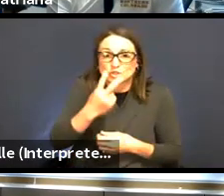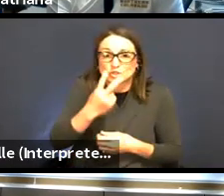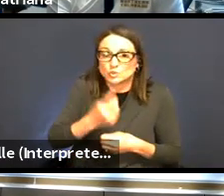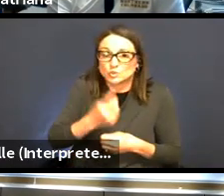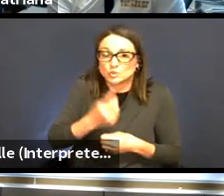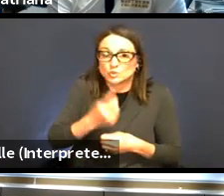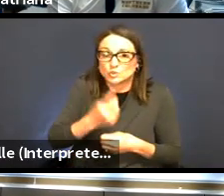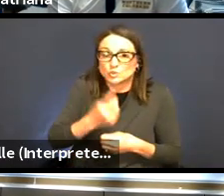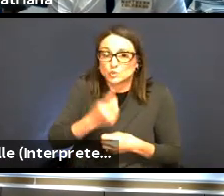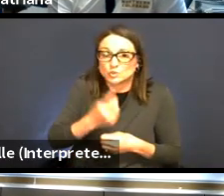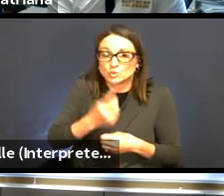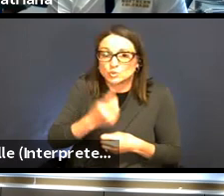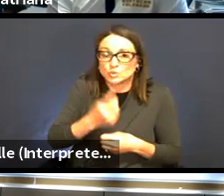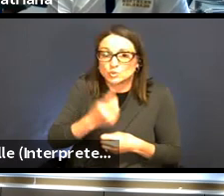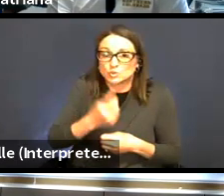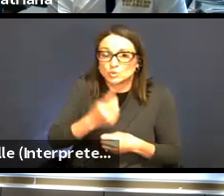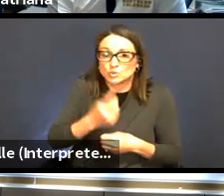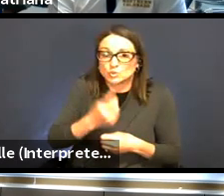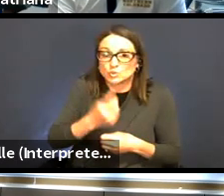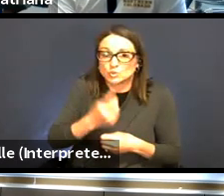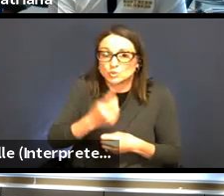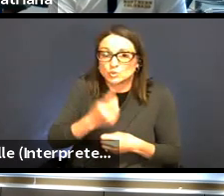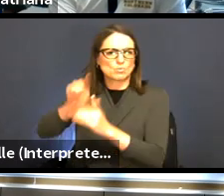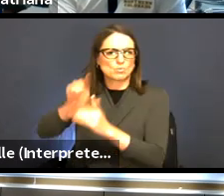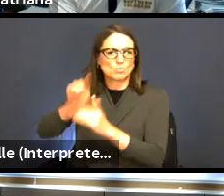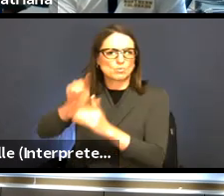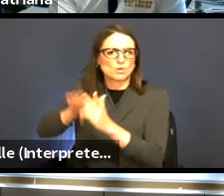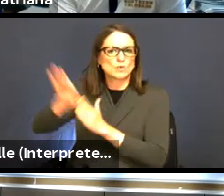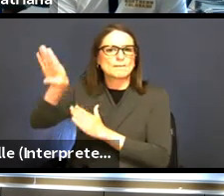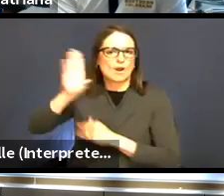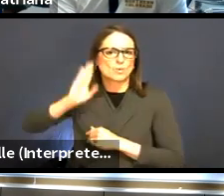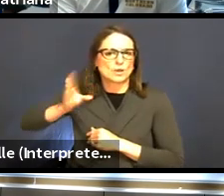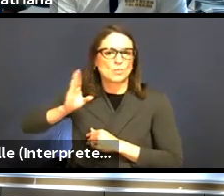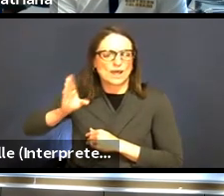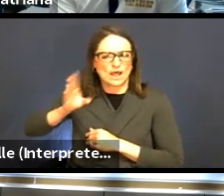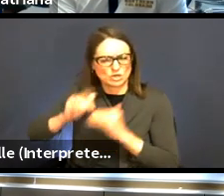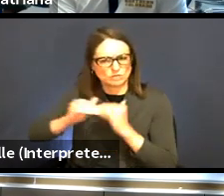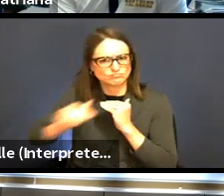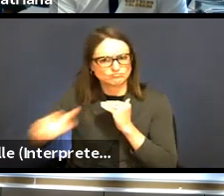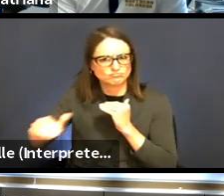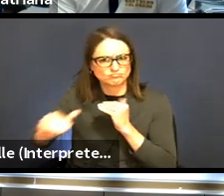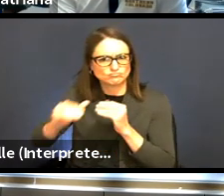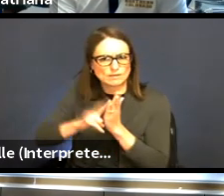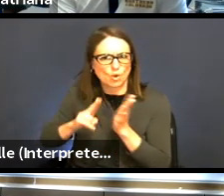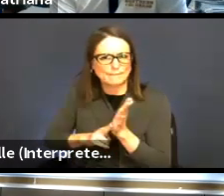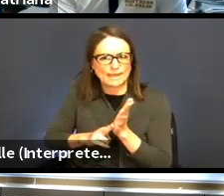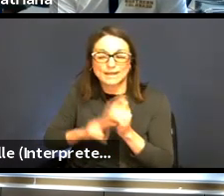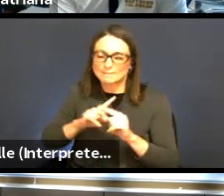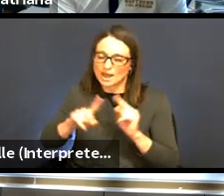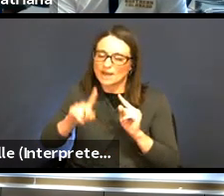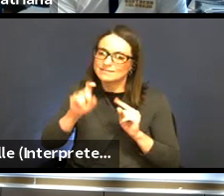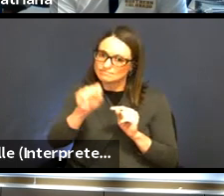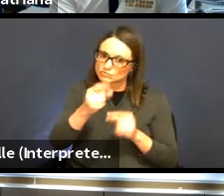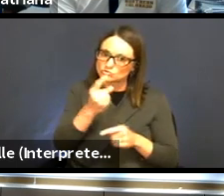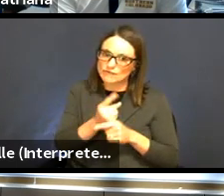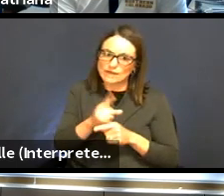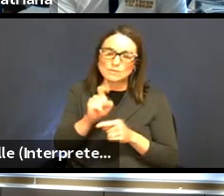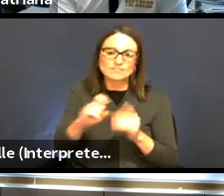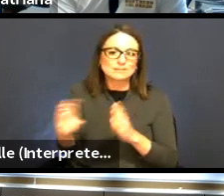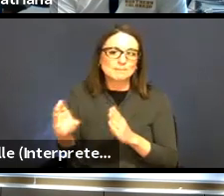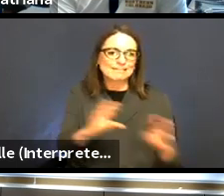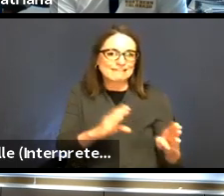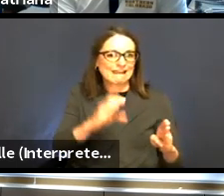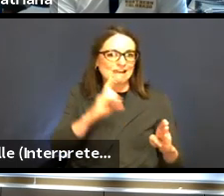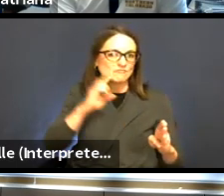and stabilization of enrollment. But you're right. I mean, we have to plan for the future, and that's some of the work that we're doing and being aggressive in